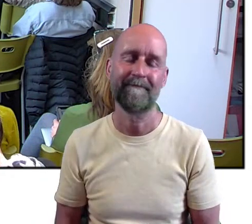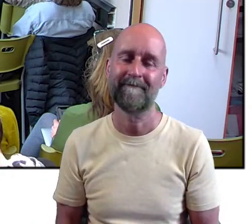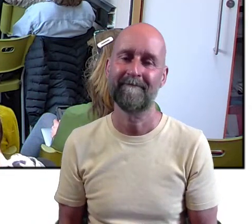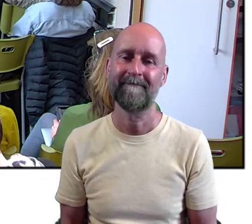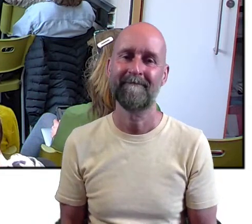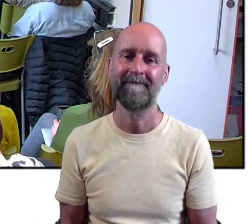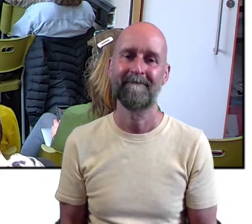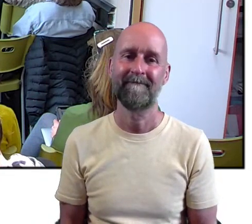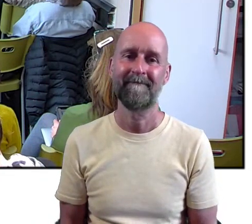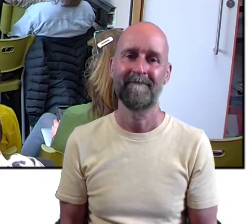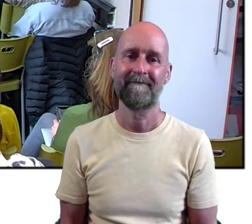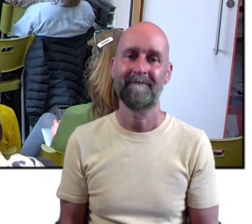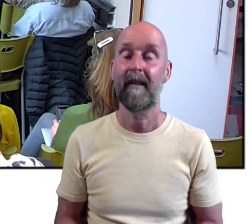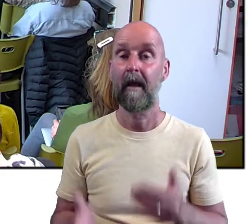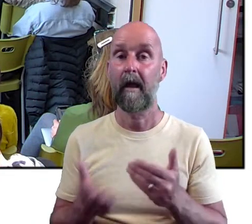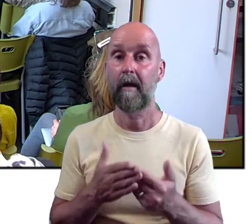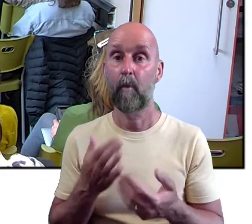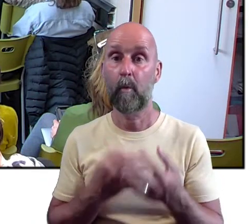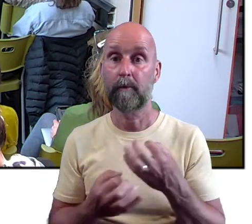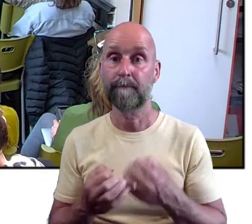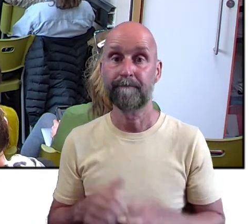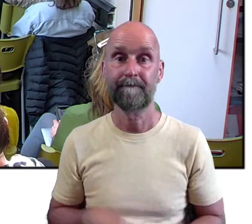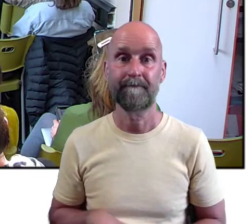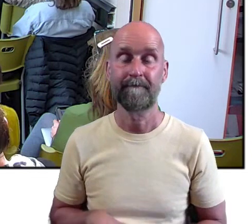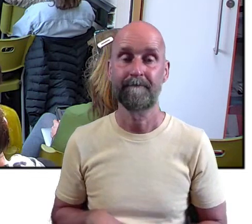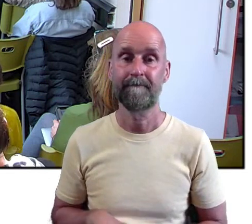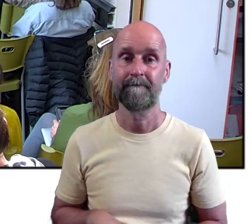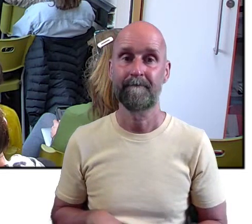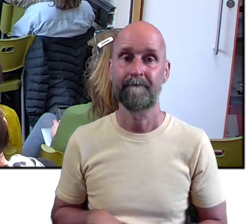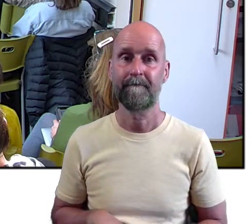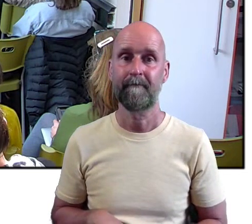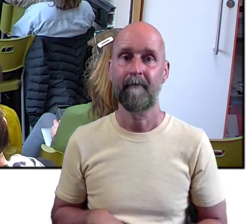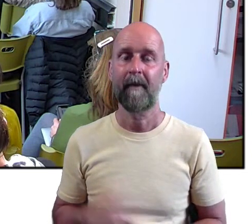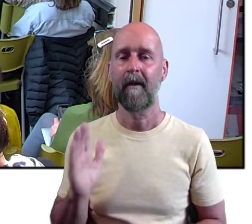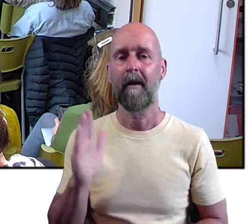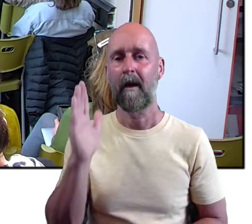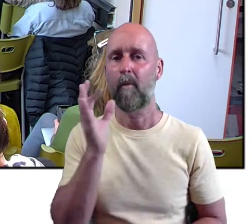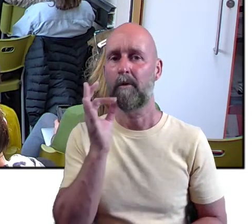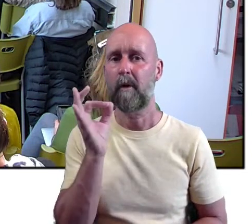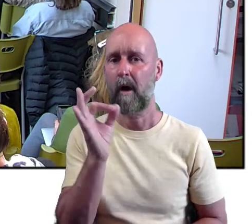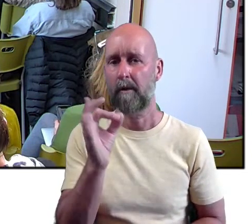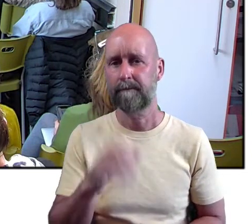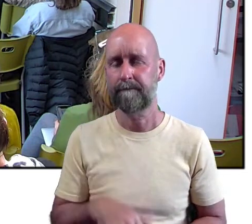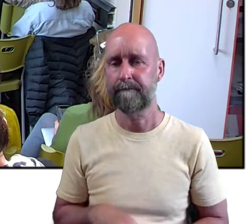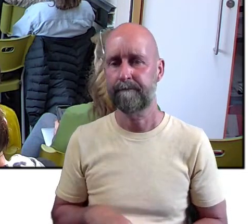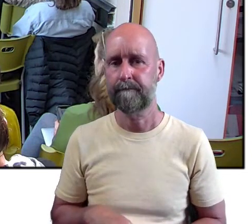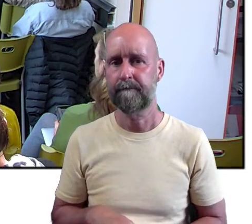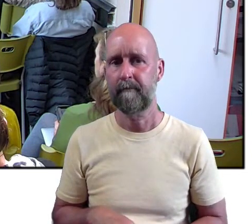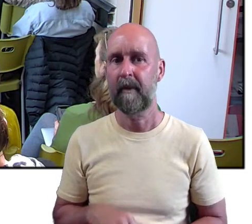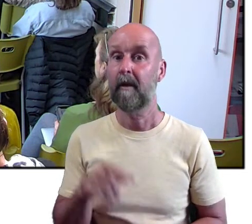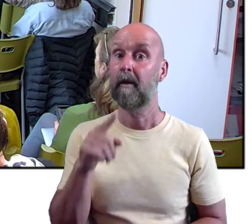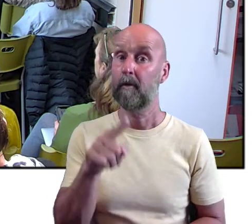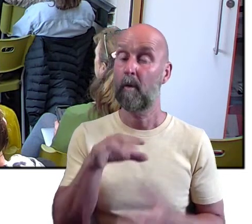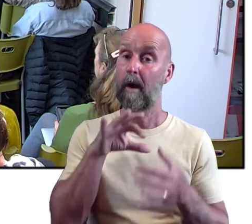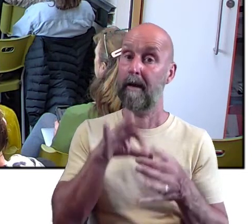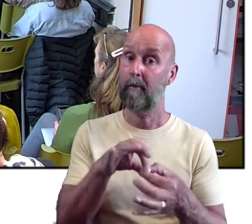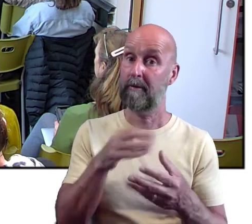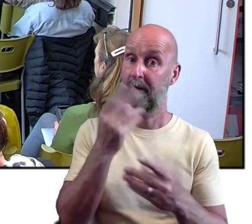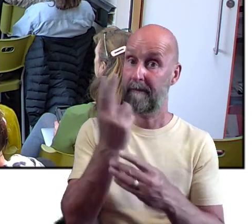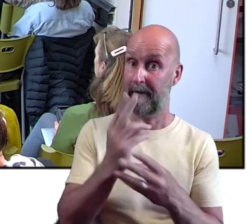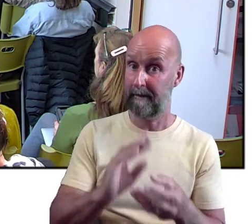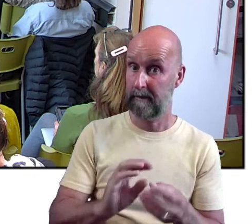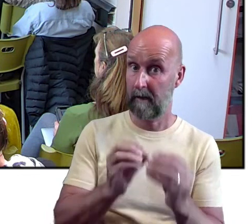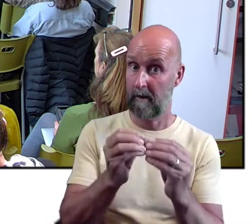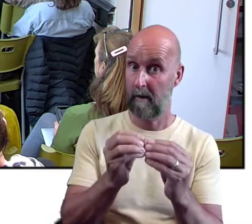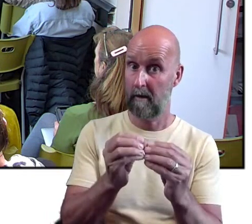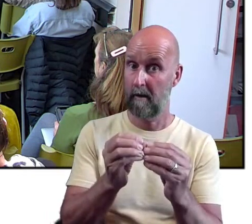Anybody else? I wanted to ask, actually, you're obviously a narrative designer, and the games that you're talking about have very